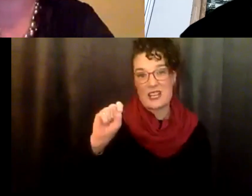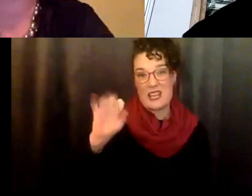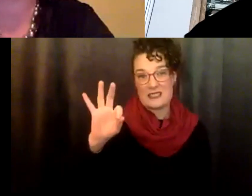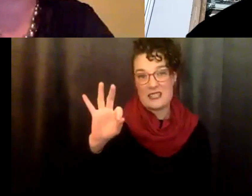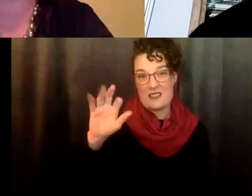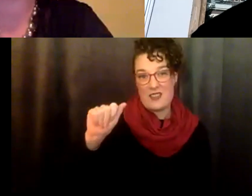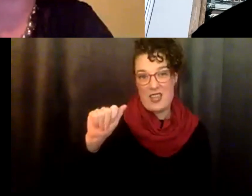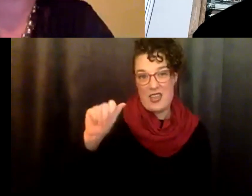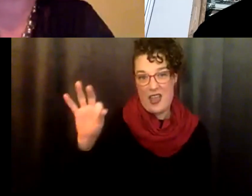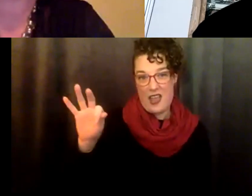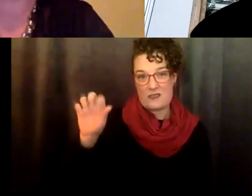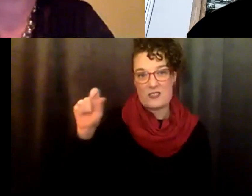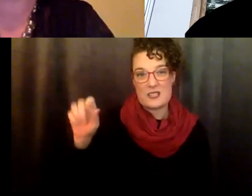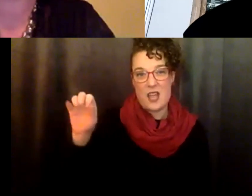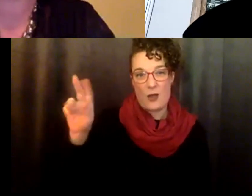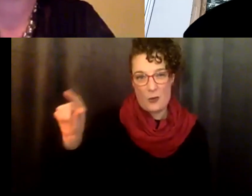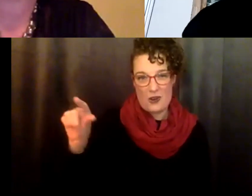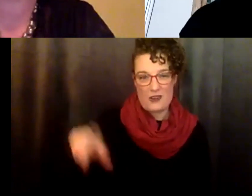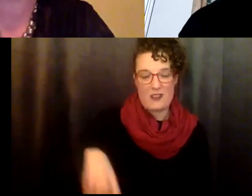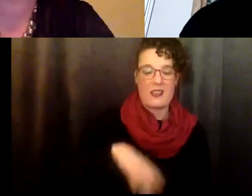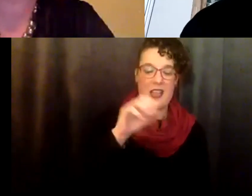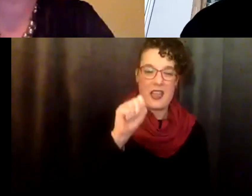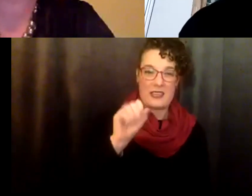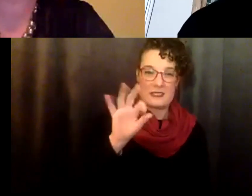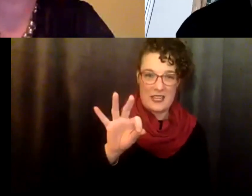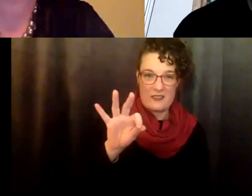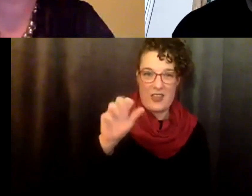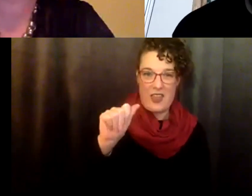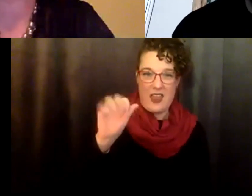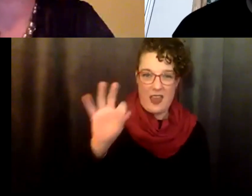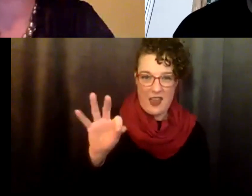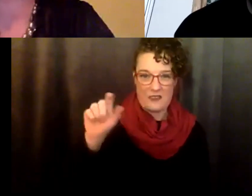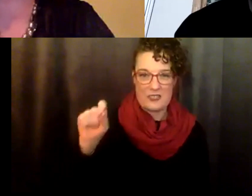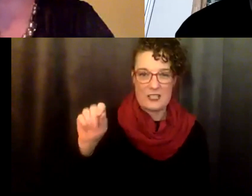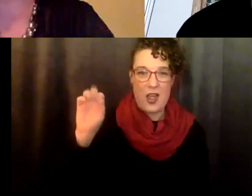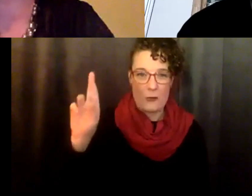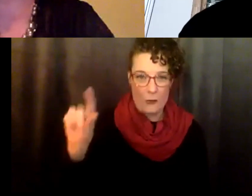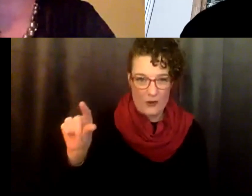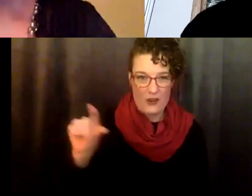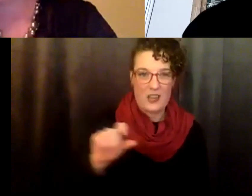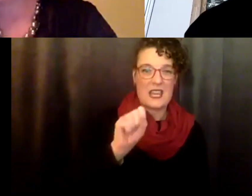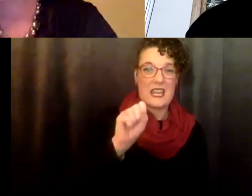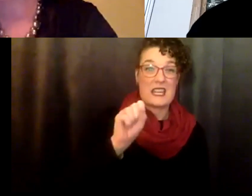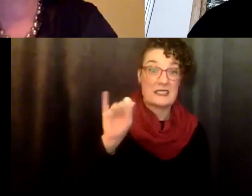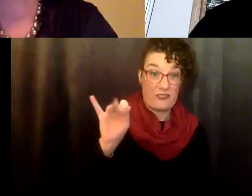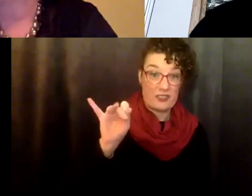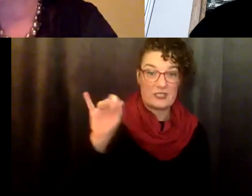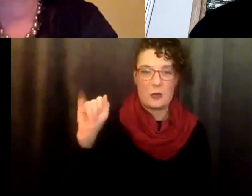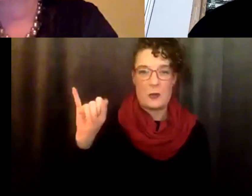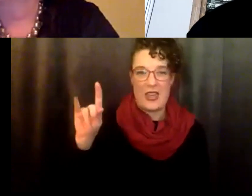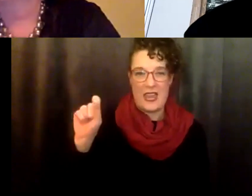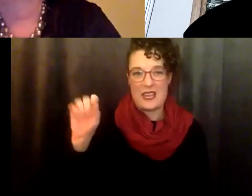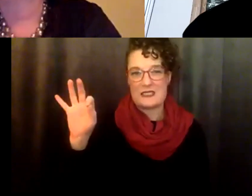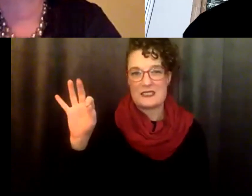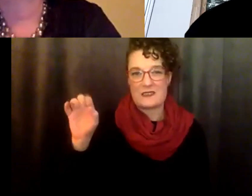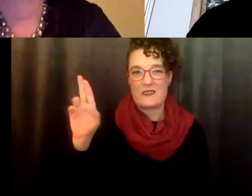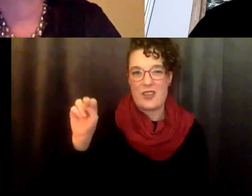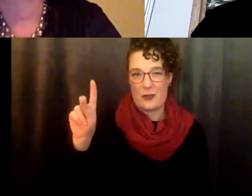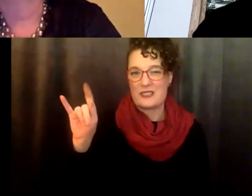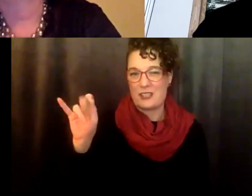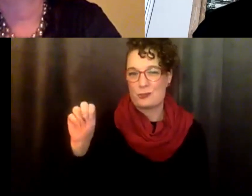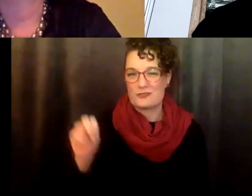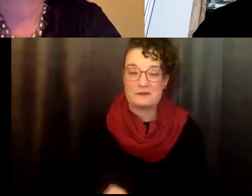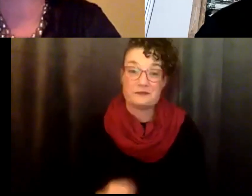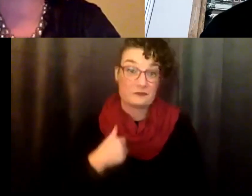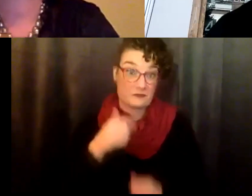sfaf.org. That's our website, sfaf.org. Easy to remember, stands for the San Francisco AIDS Foundation. And I will be sharing it in